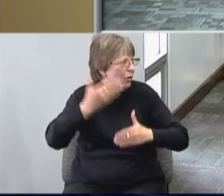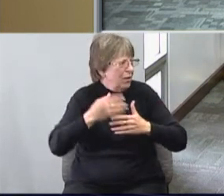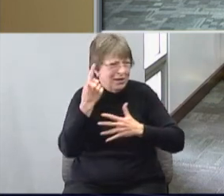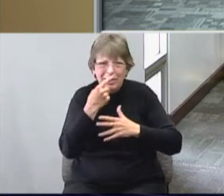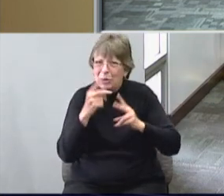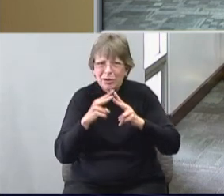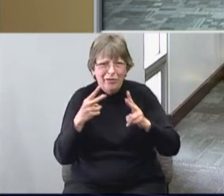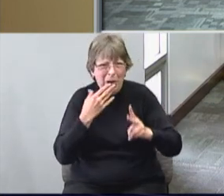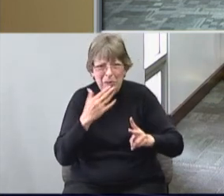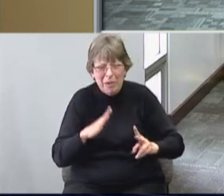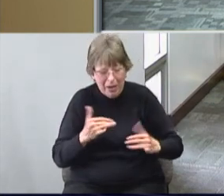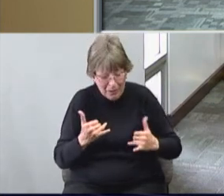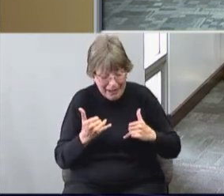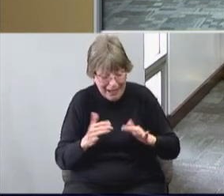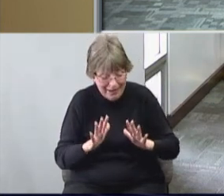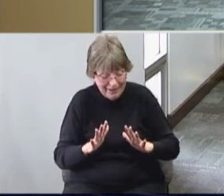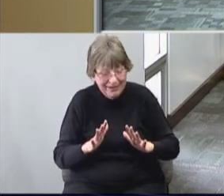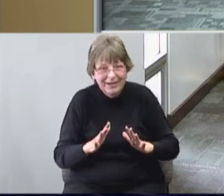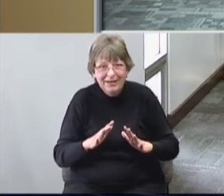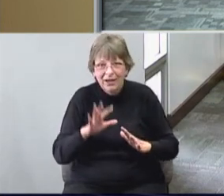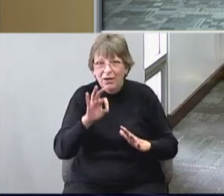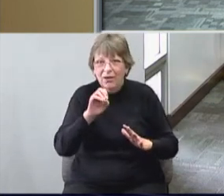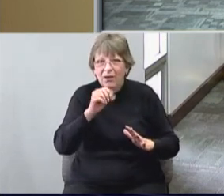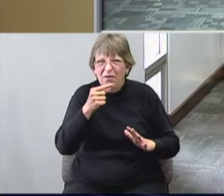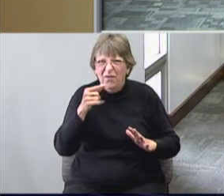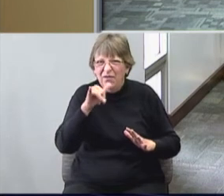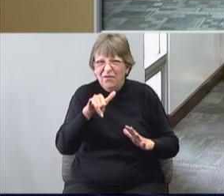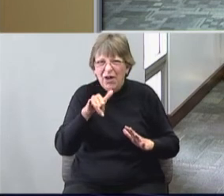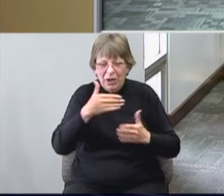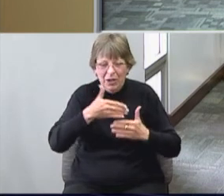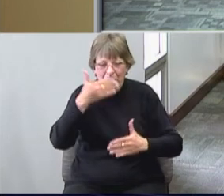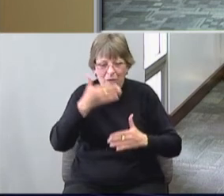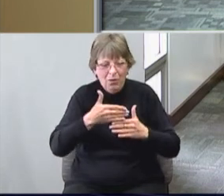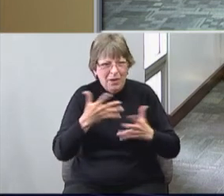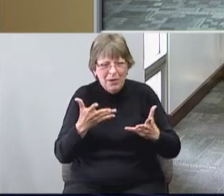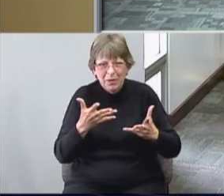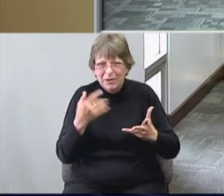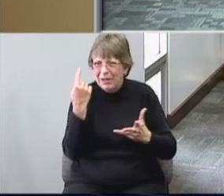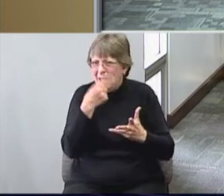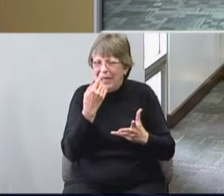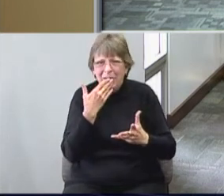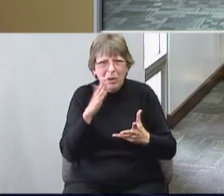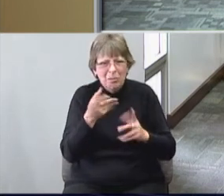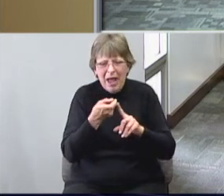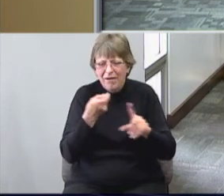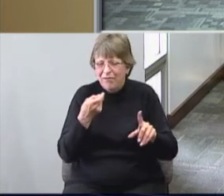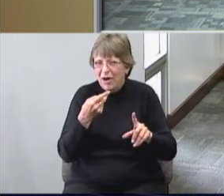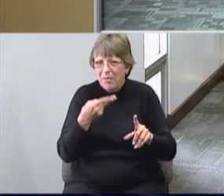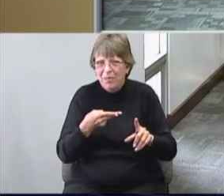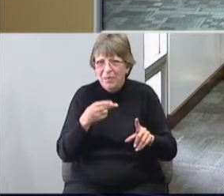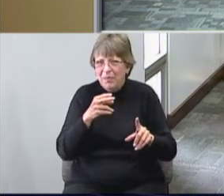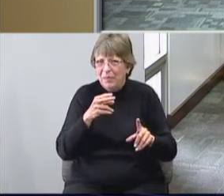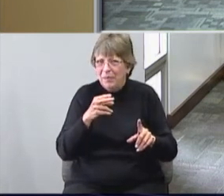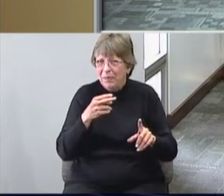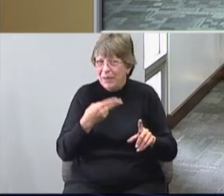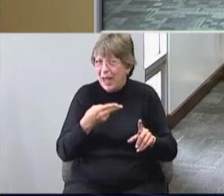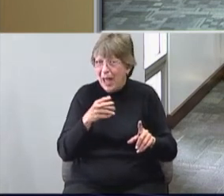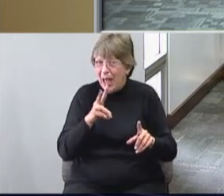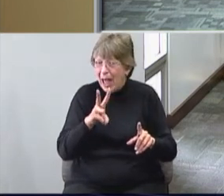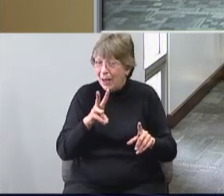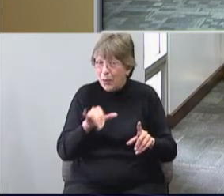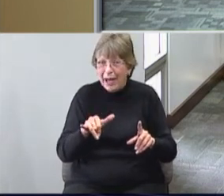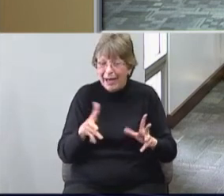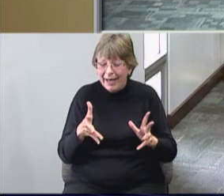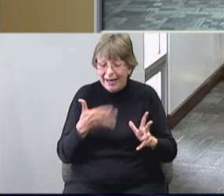for, foggy windows, and the property looks bad from the highway. We said the best and easy way